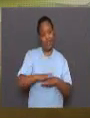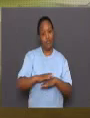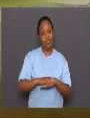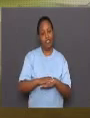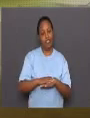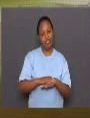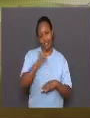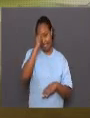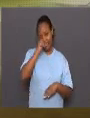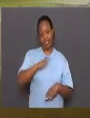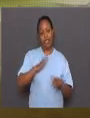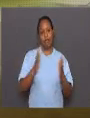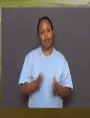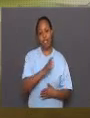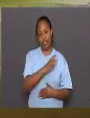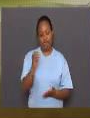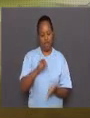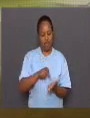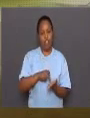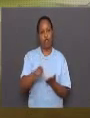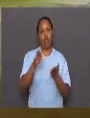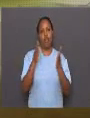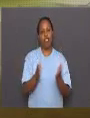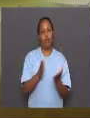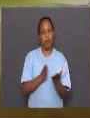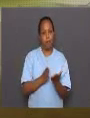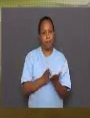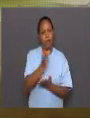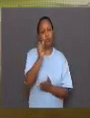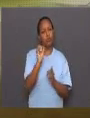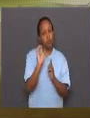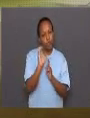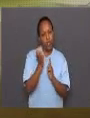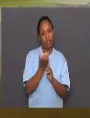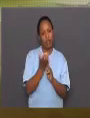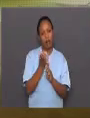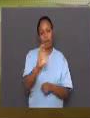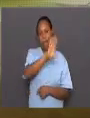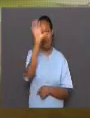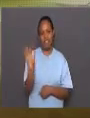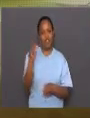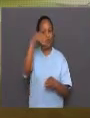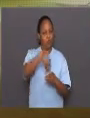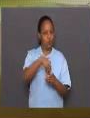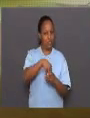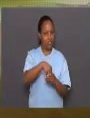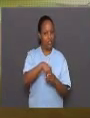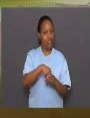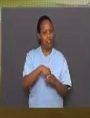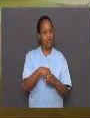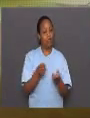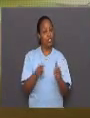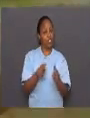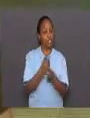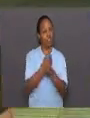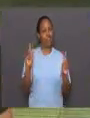the human and democratic rights situation in Africa since